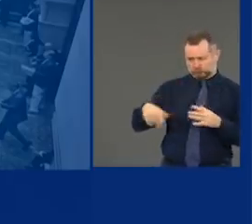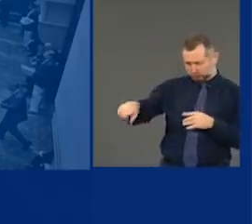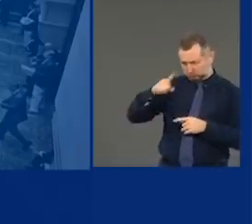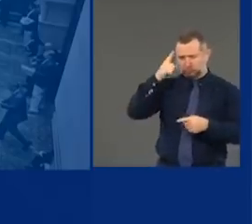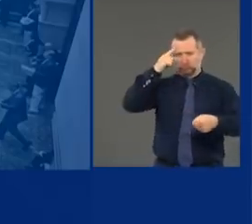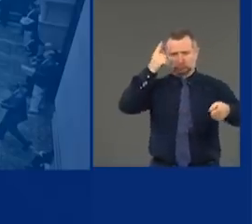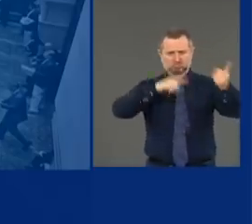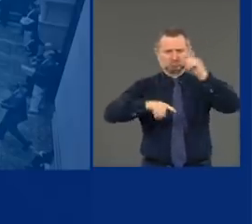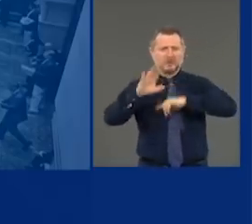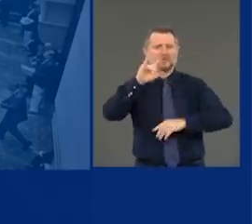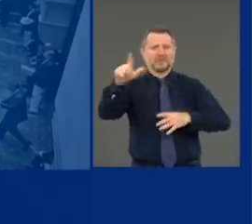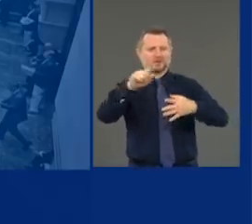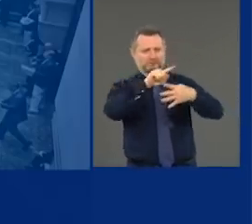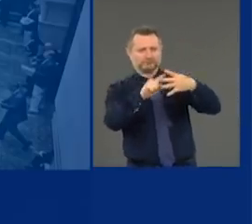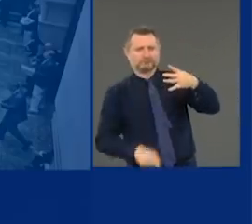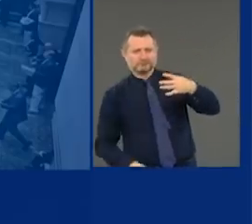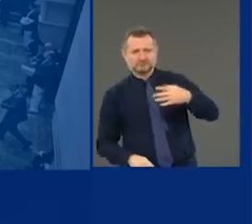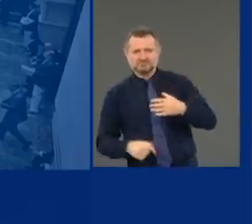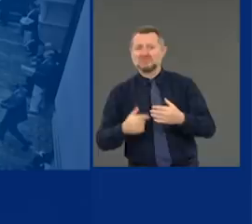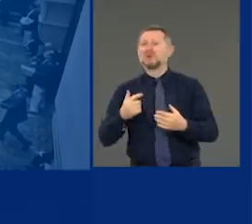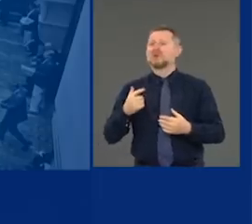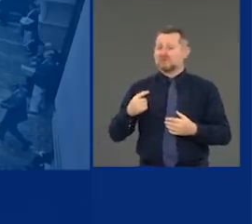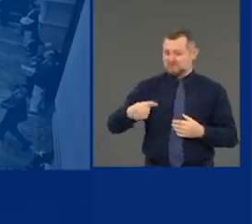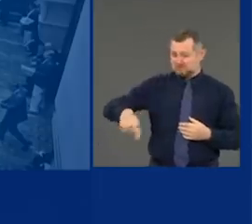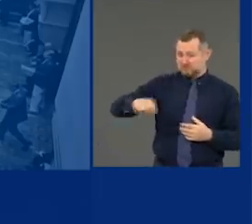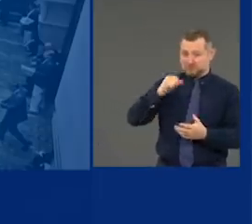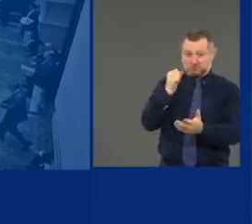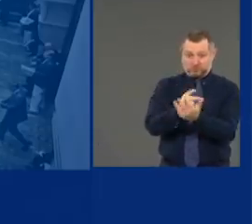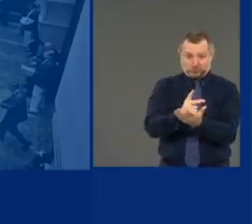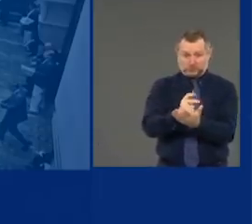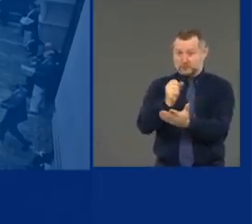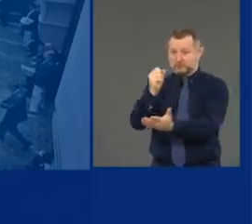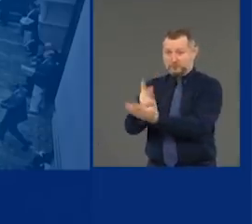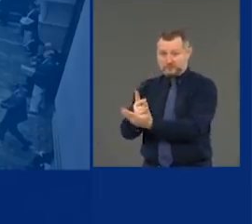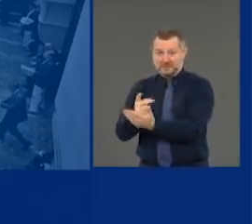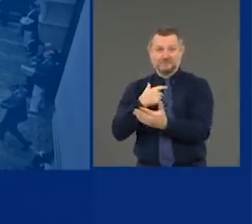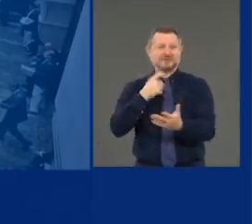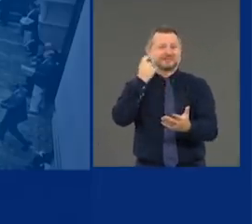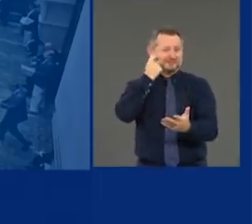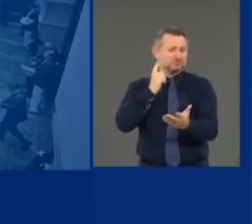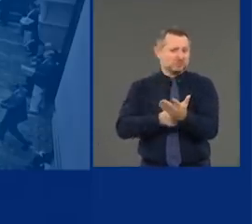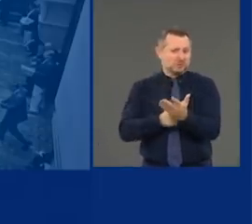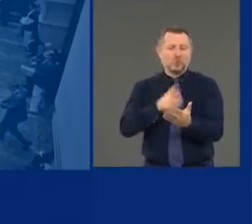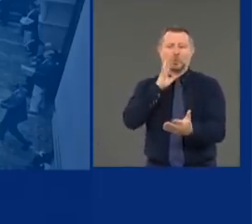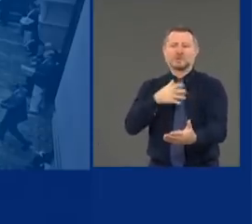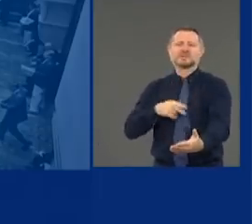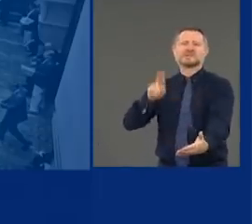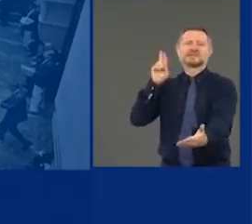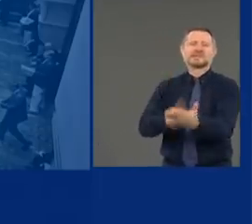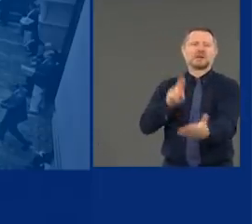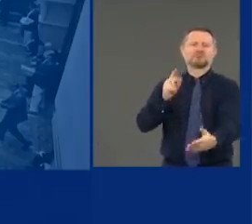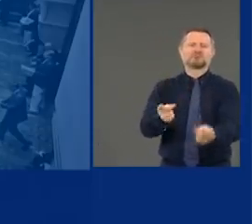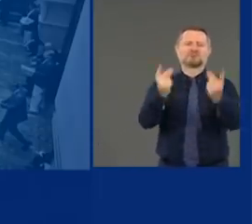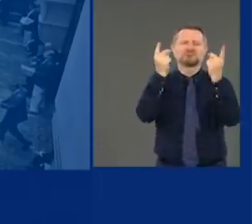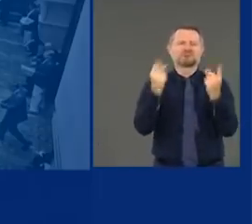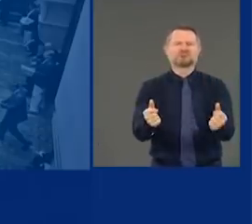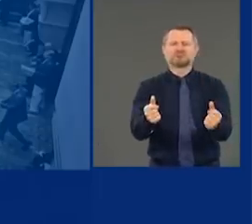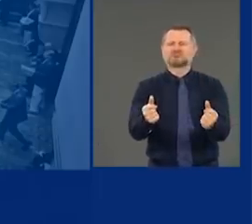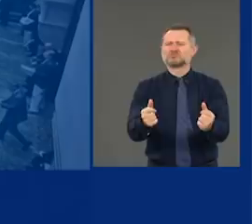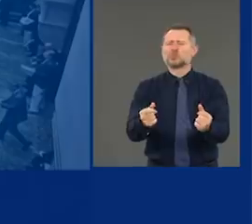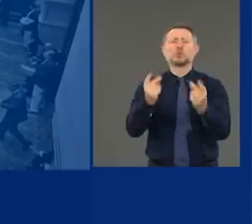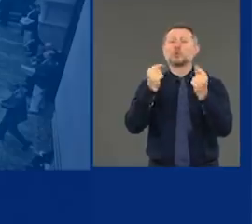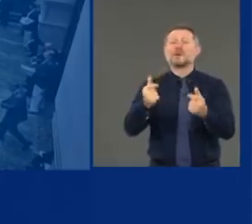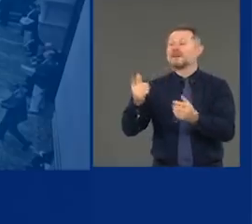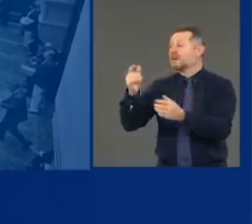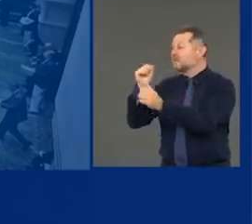to be introduced. If they pass the bills that we've discussed, I will sign the bills, and I will sign them as soon as they're